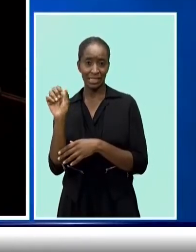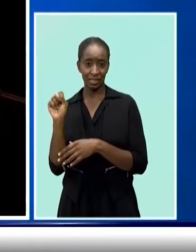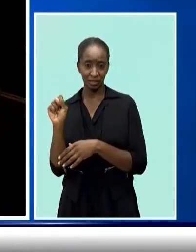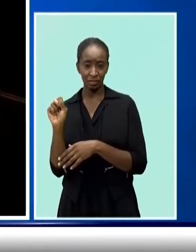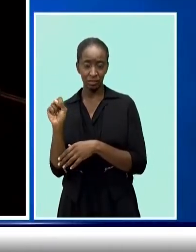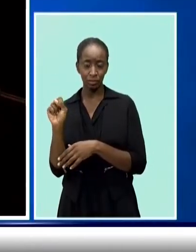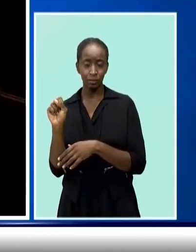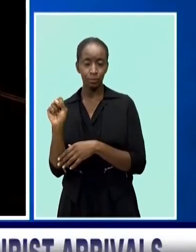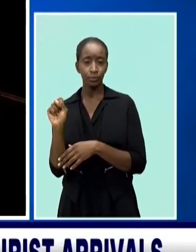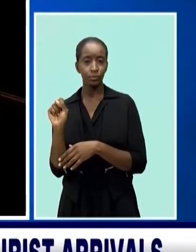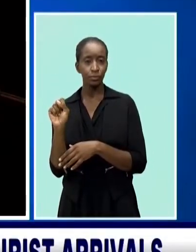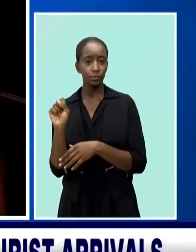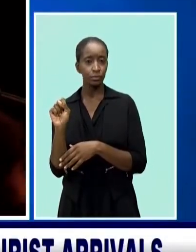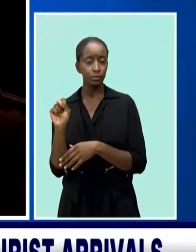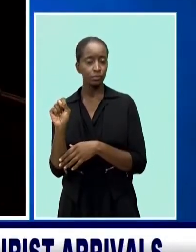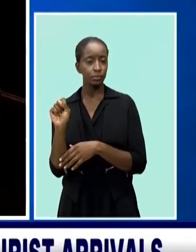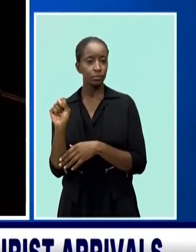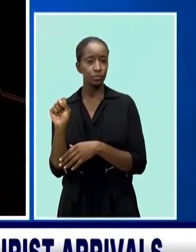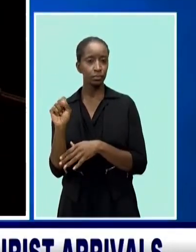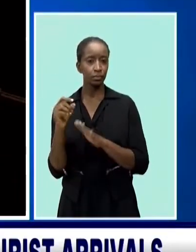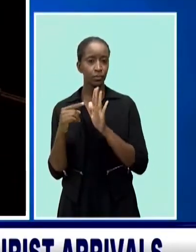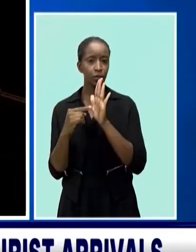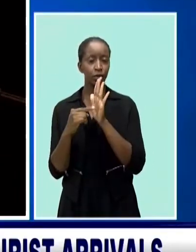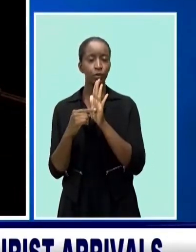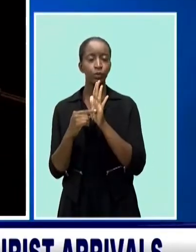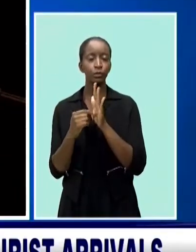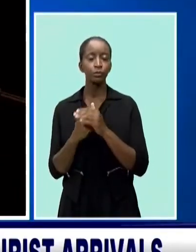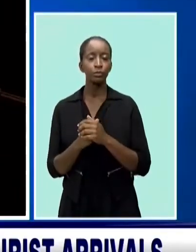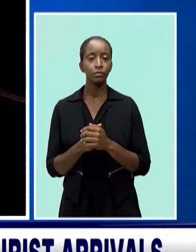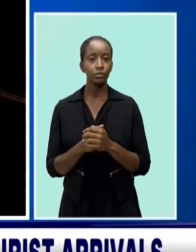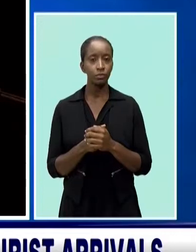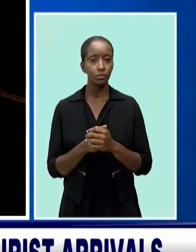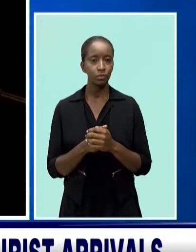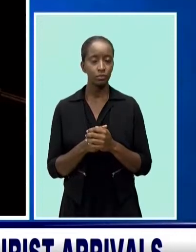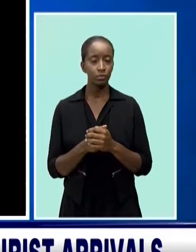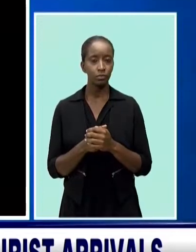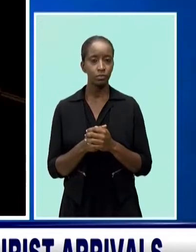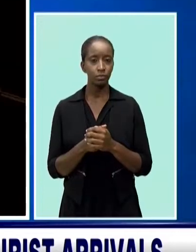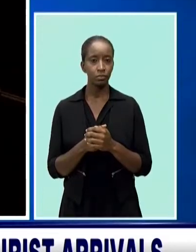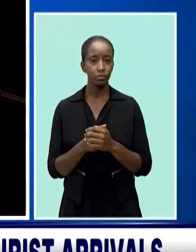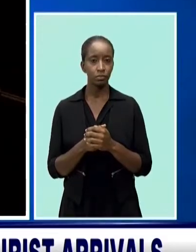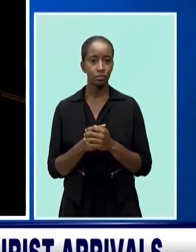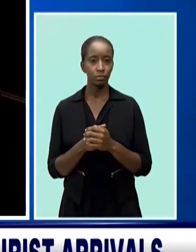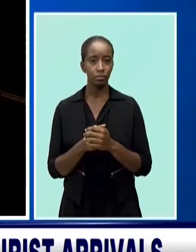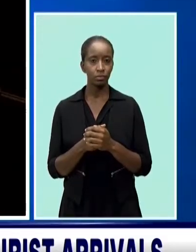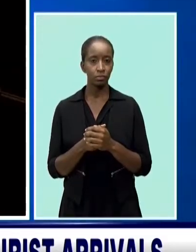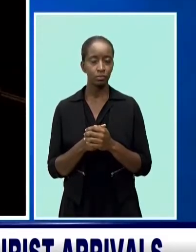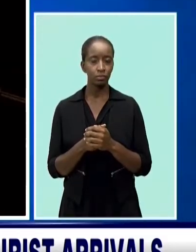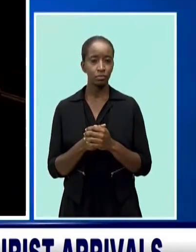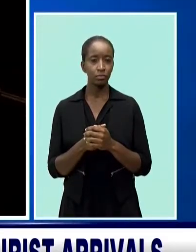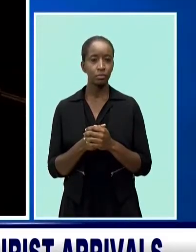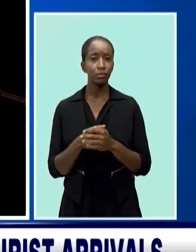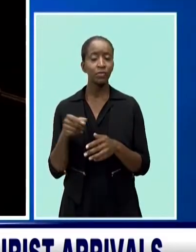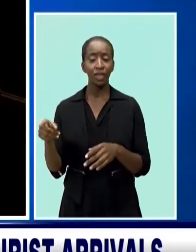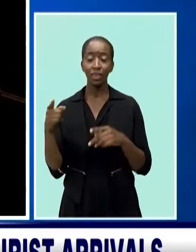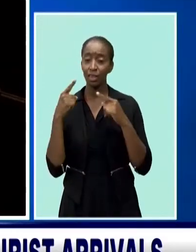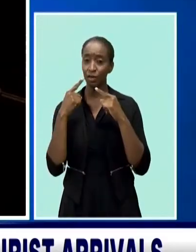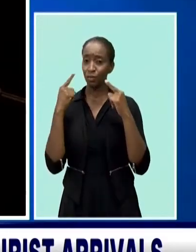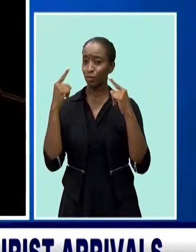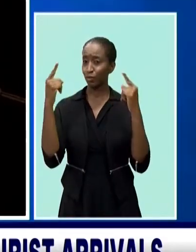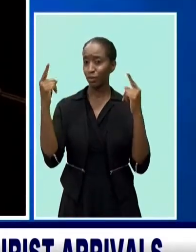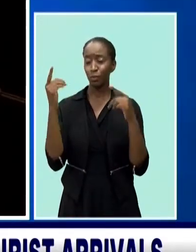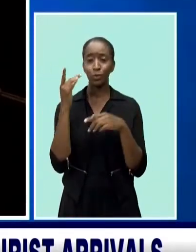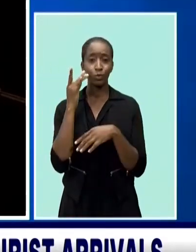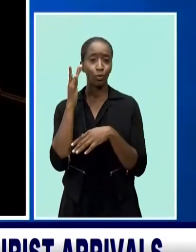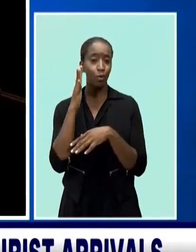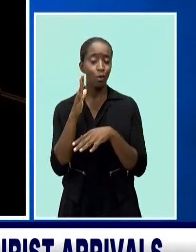a sustainable tourist industry. Sandals has become one of the most well-known, award-winning hospitality brands to the